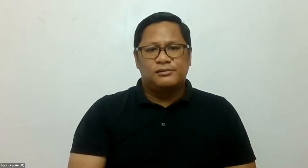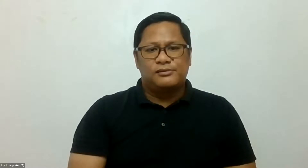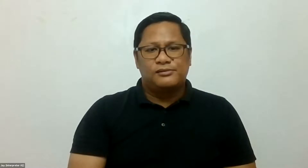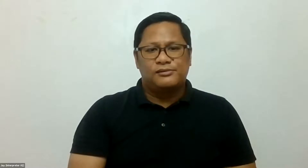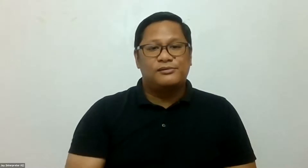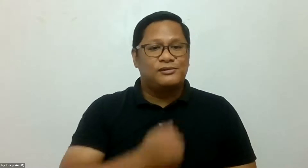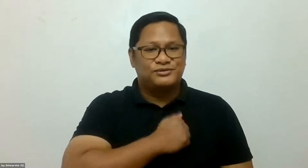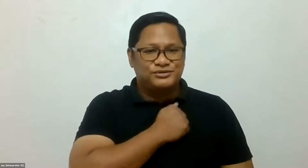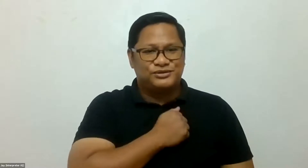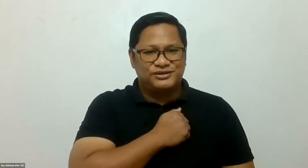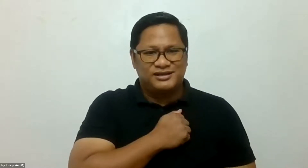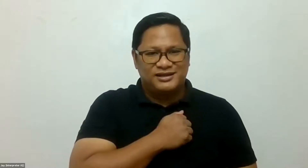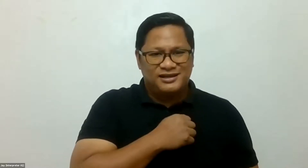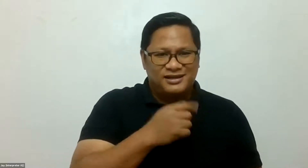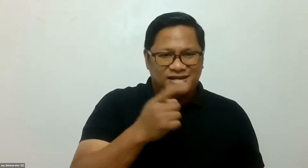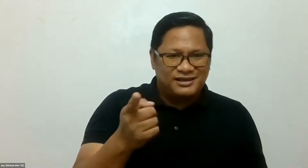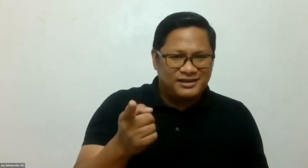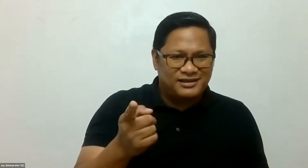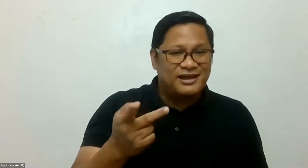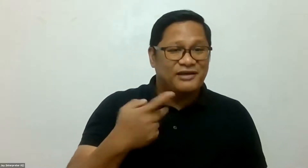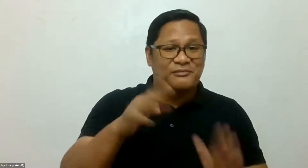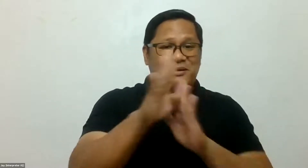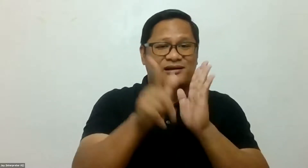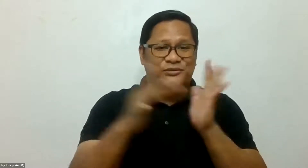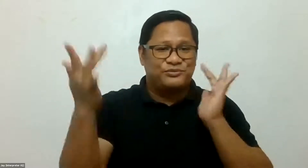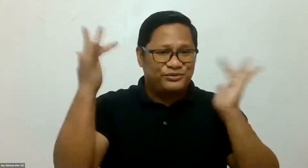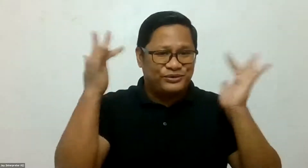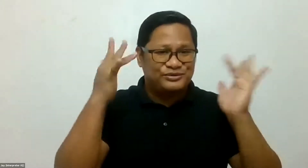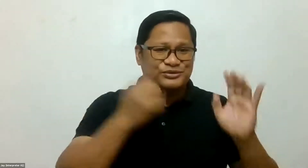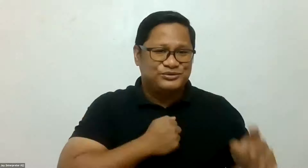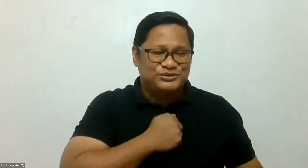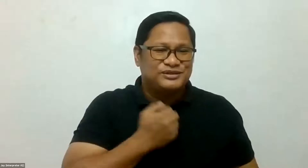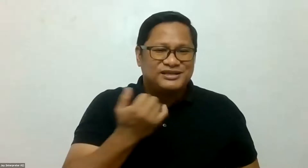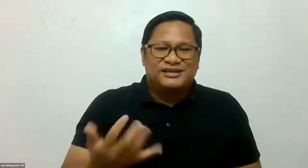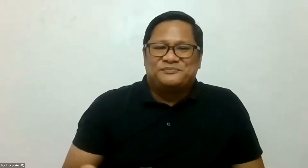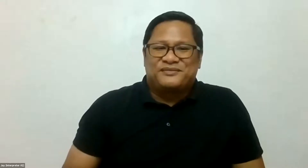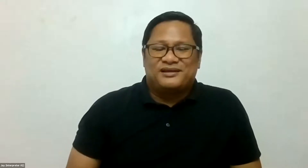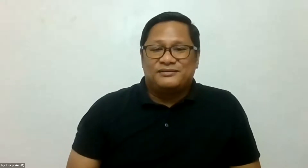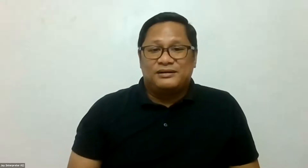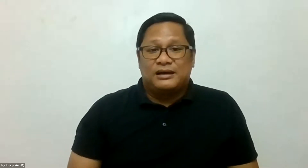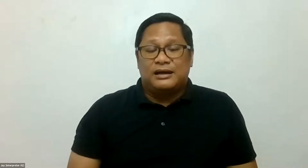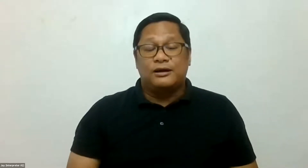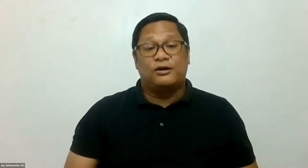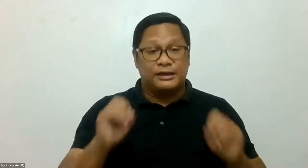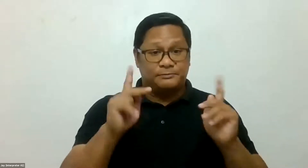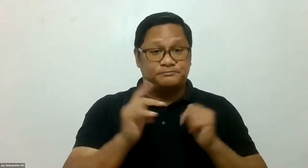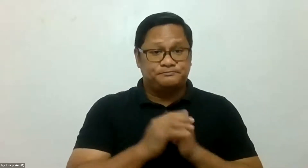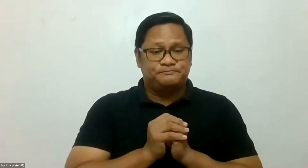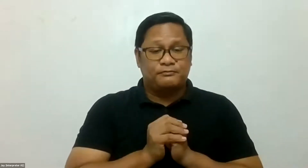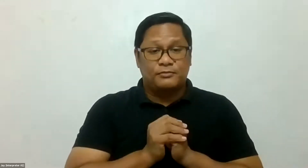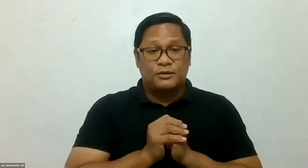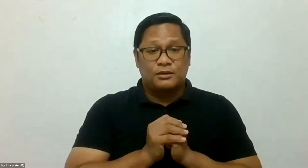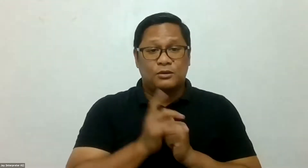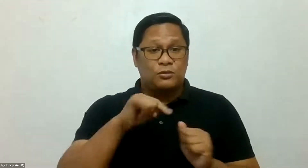Sorry if there's background noise. There's actually another meeting I'm joining right now. No, look, one of the things we